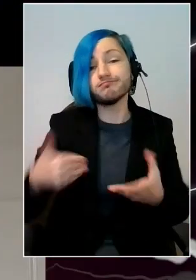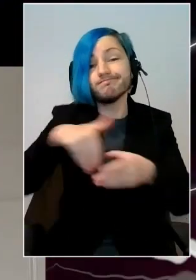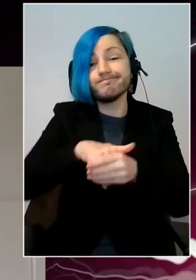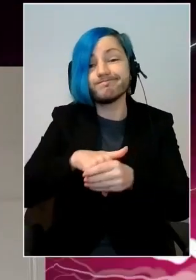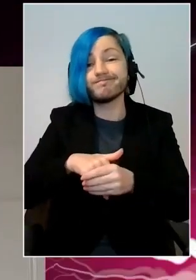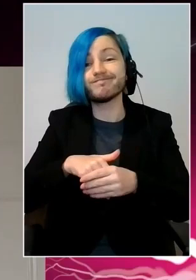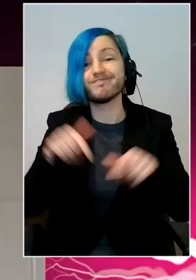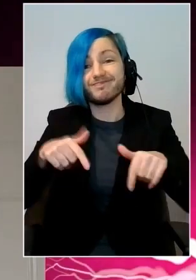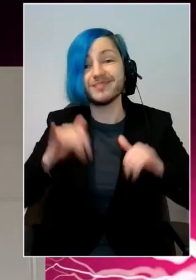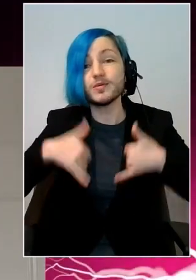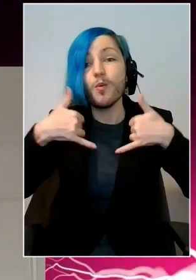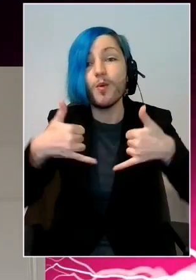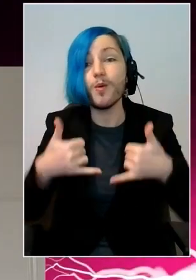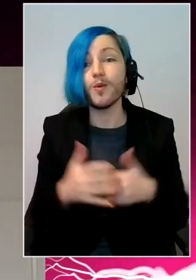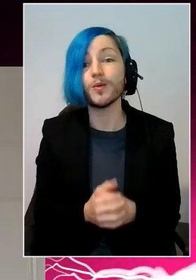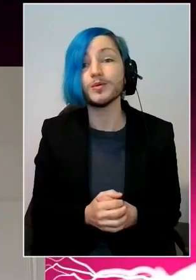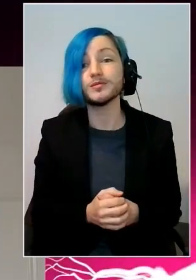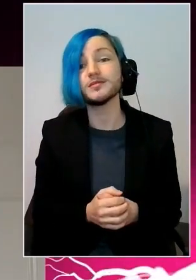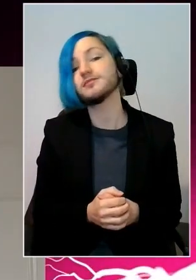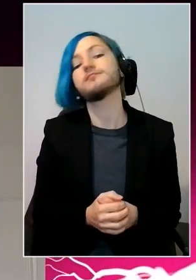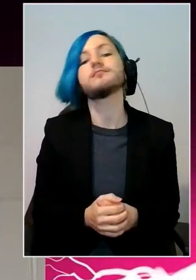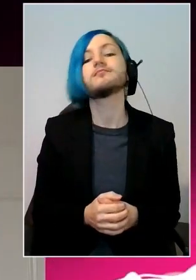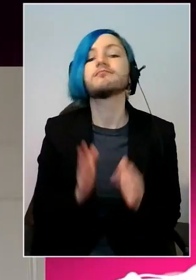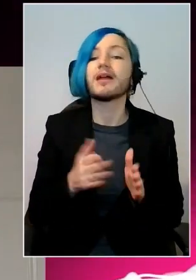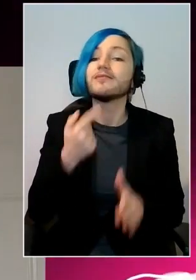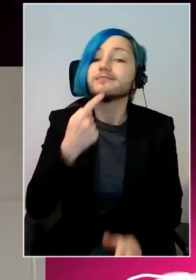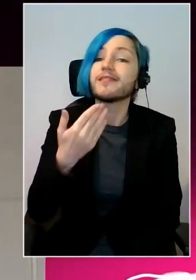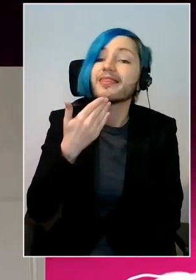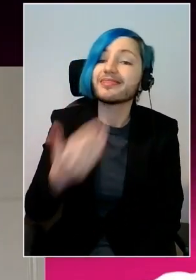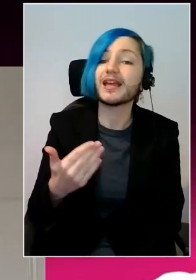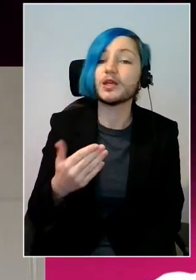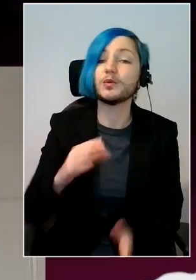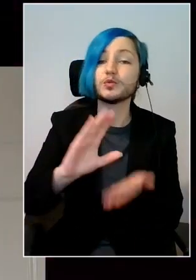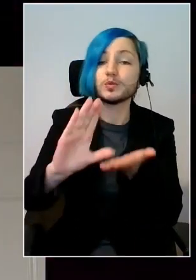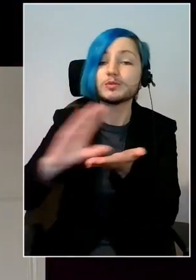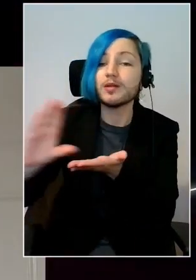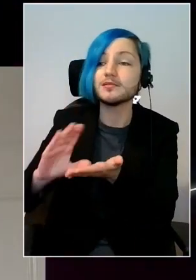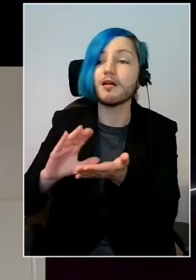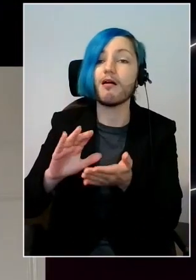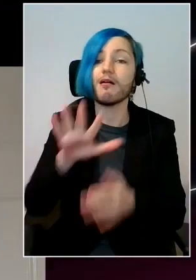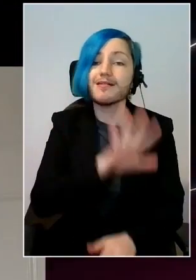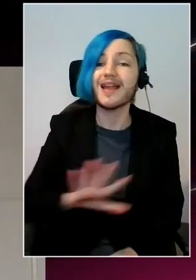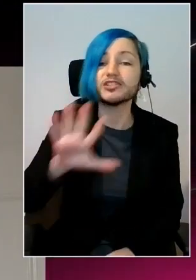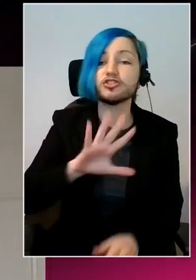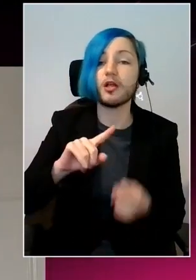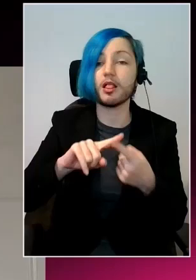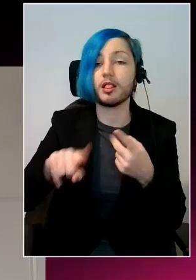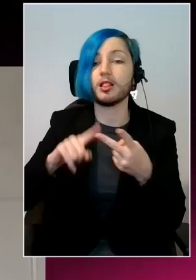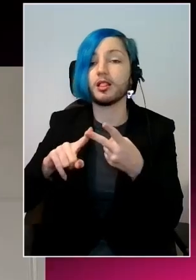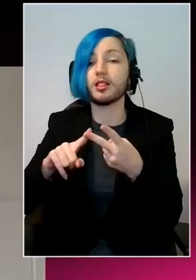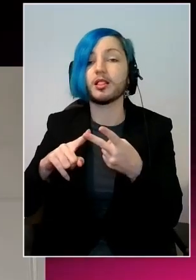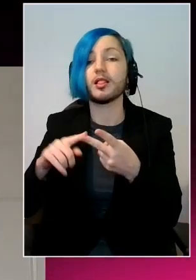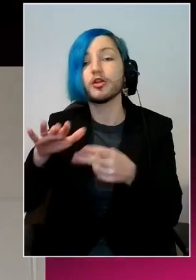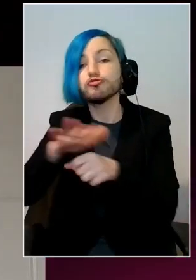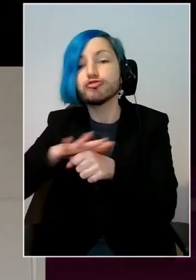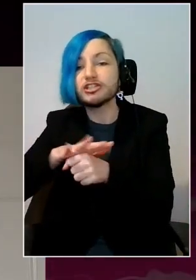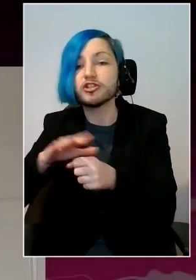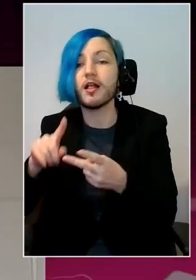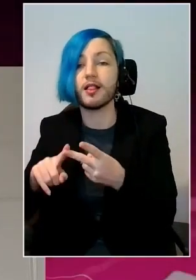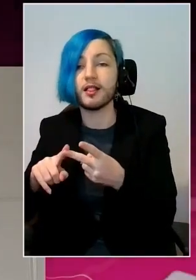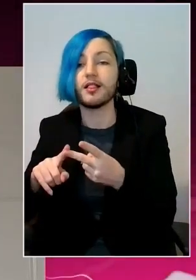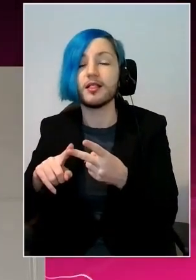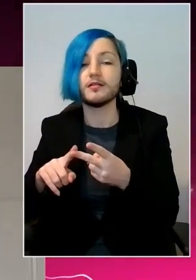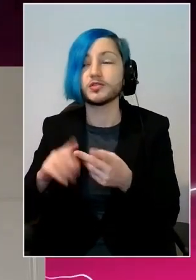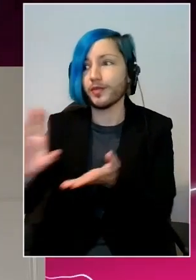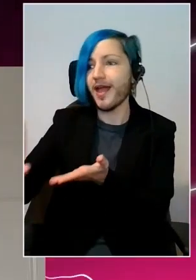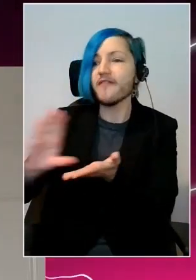also have to thank our national and our regional sponsors. They're investing their money so that we can run these awards. We